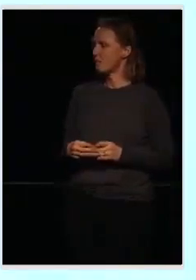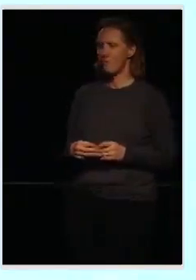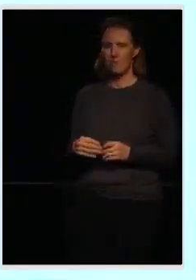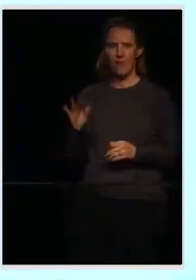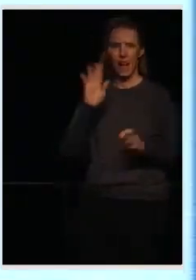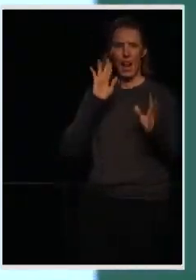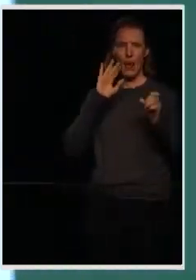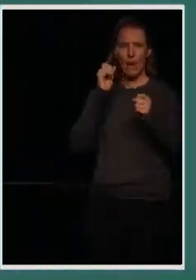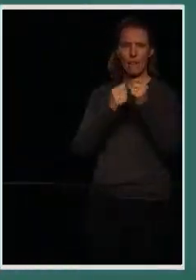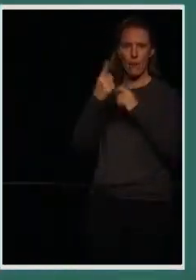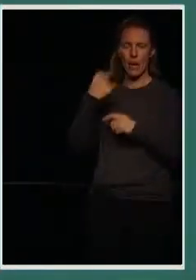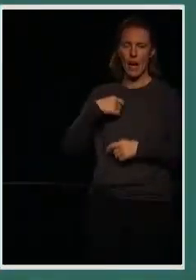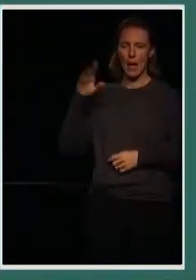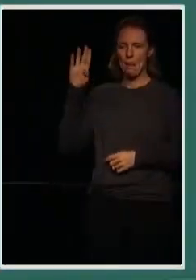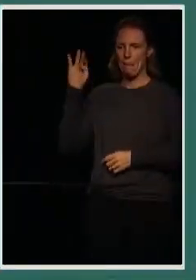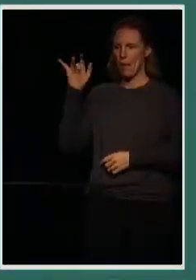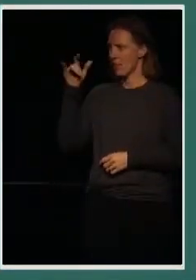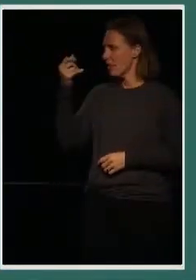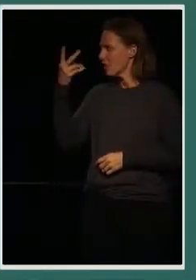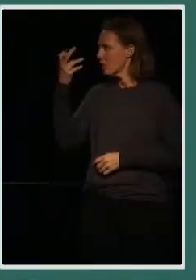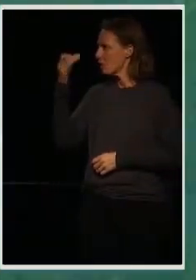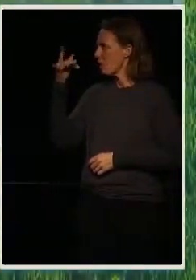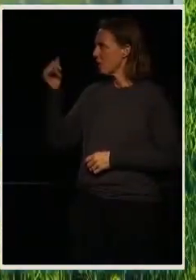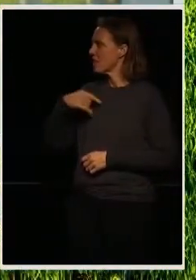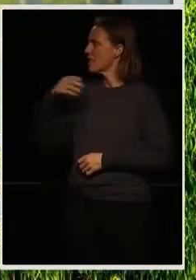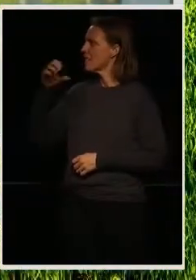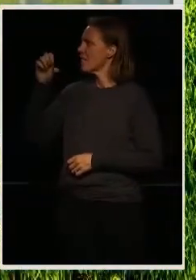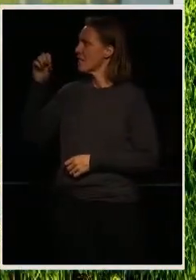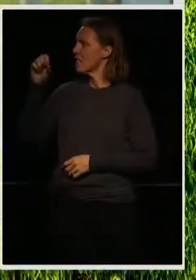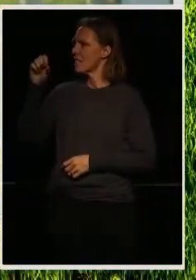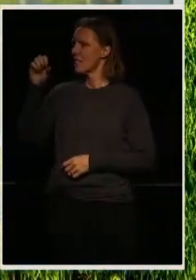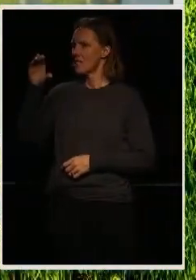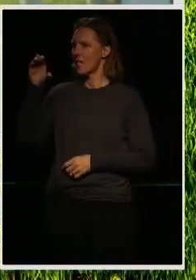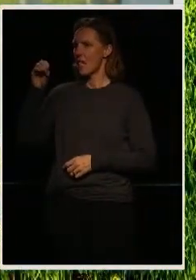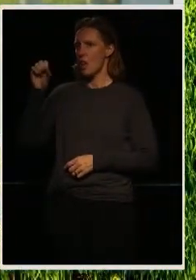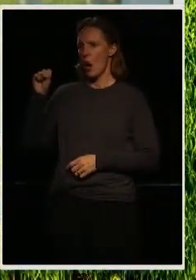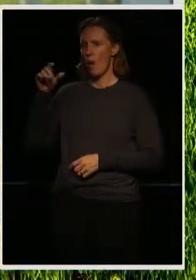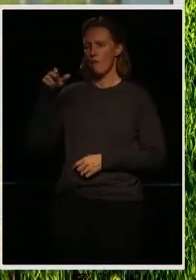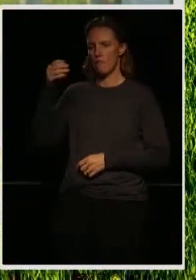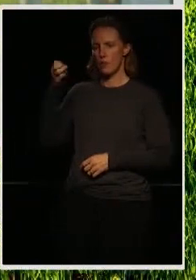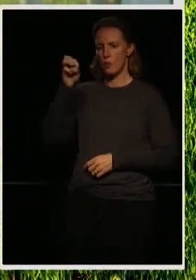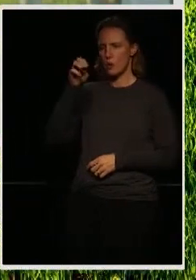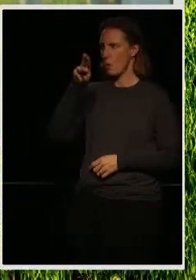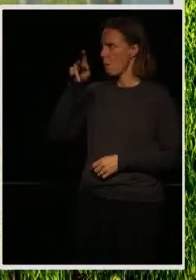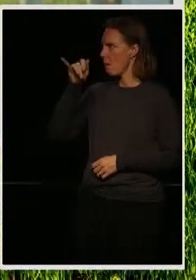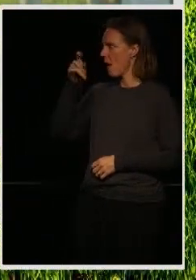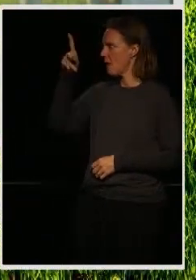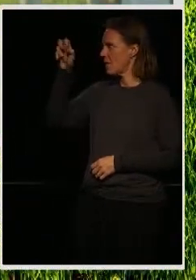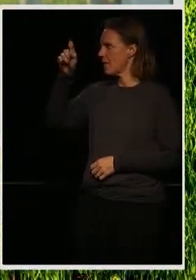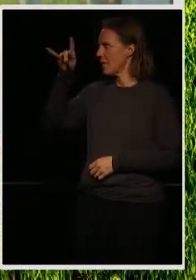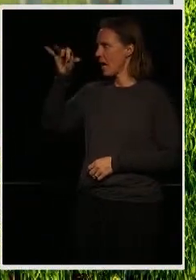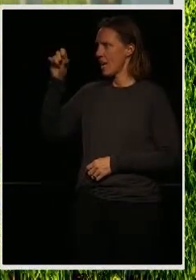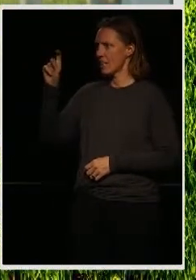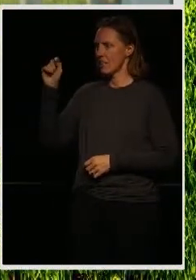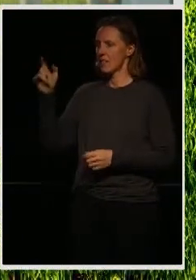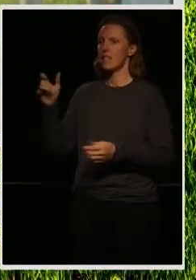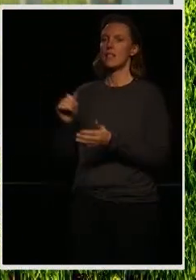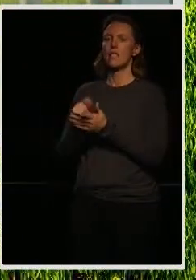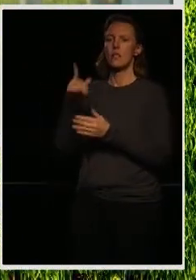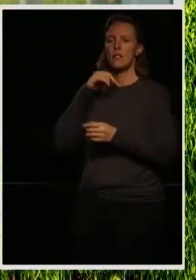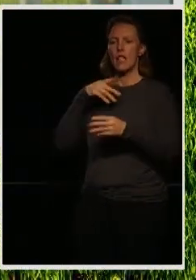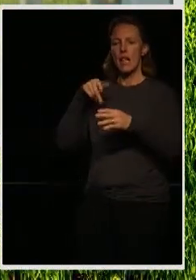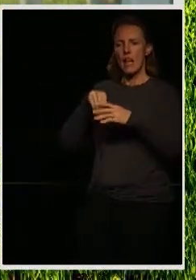Hi, everyone. I'm Bethany Deshpande, CEO of SomaDetect. SomaDetect is an inline milk monitoring